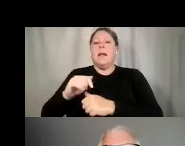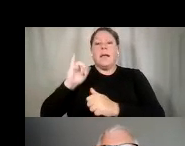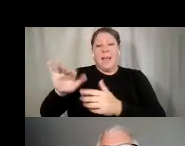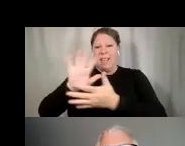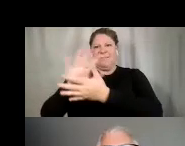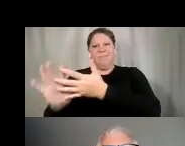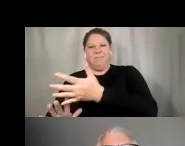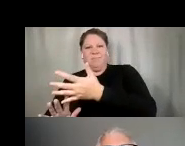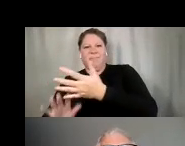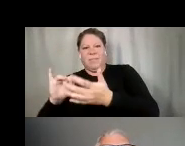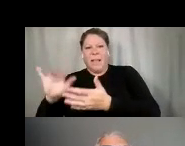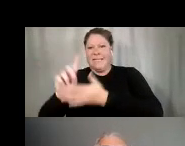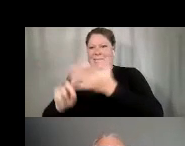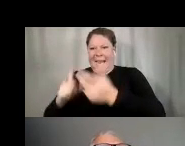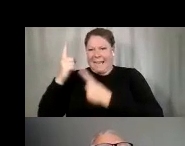our airplane journey.